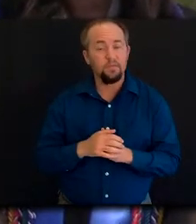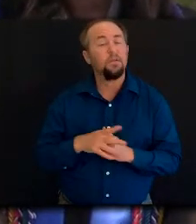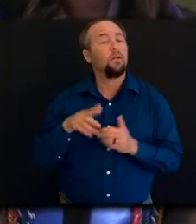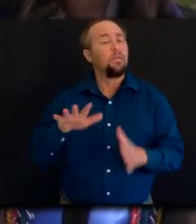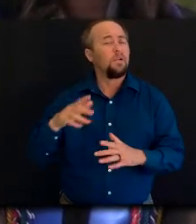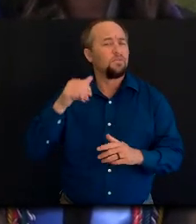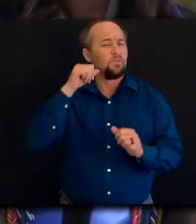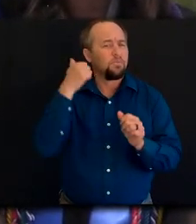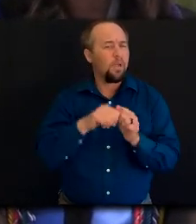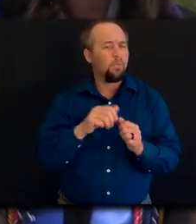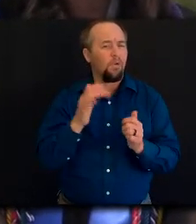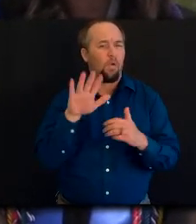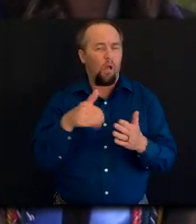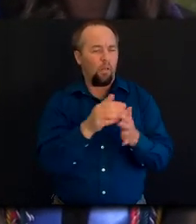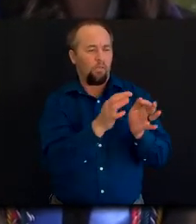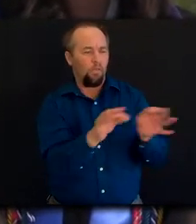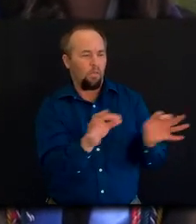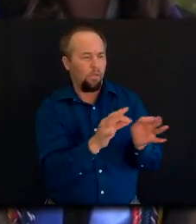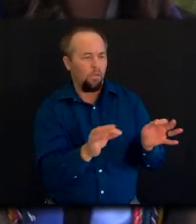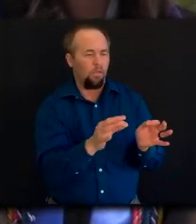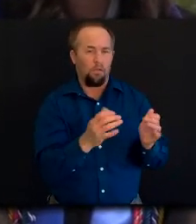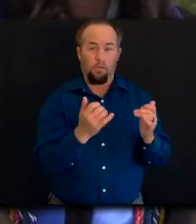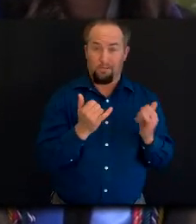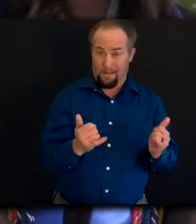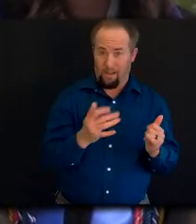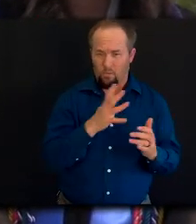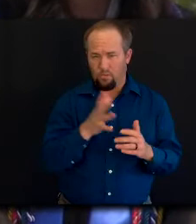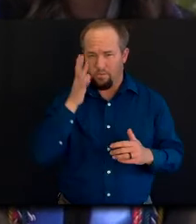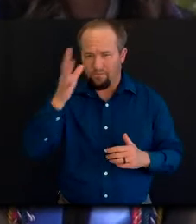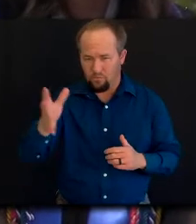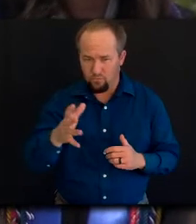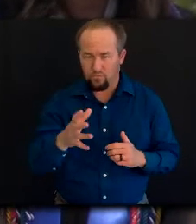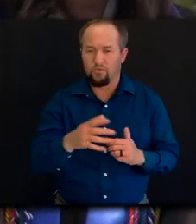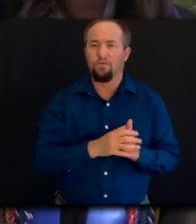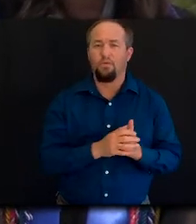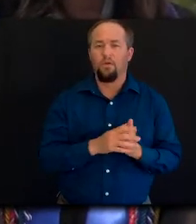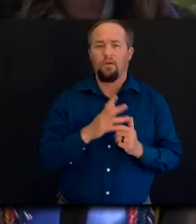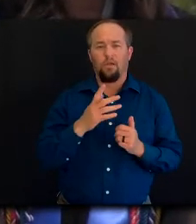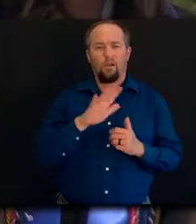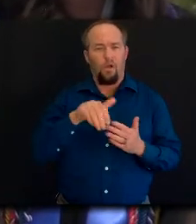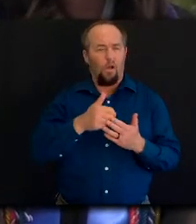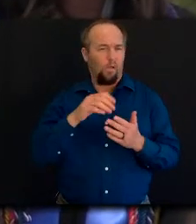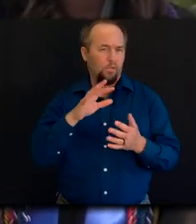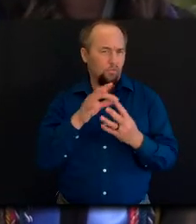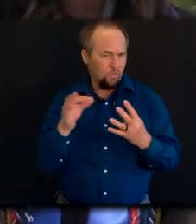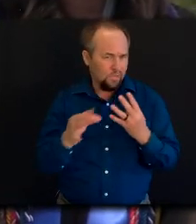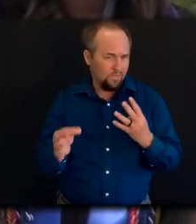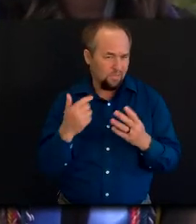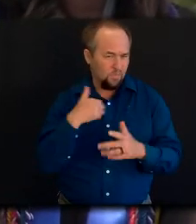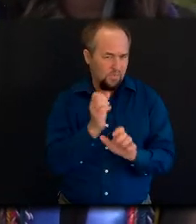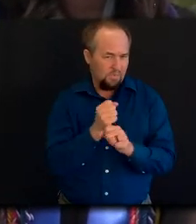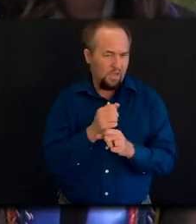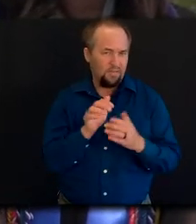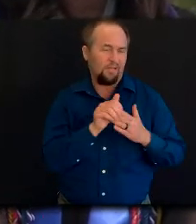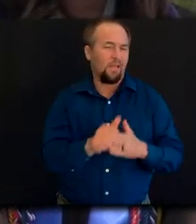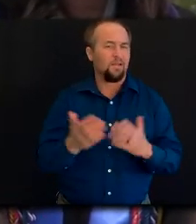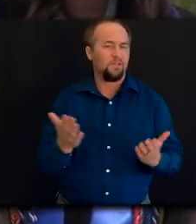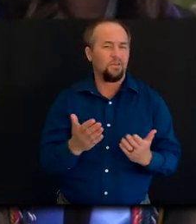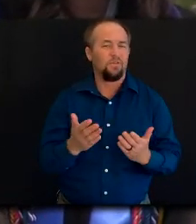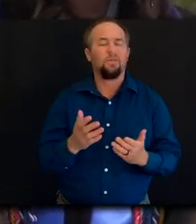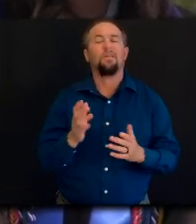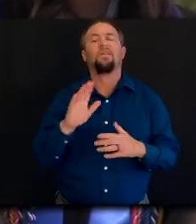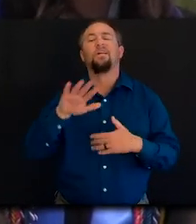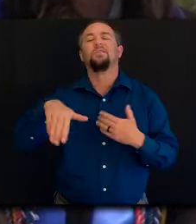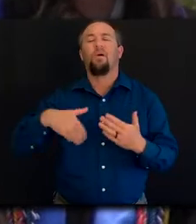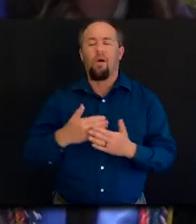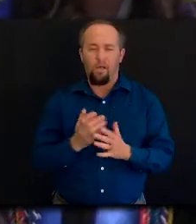the sames that we share now and in the future, and the past and choices we made that led us all here, and let us all make those wise